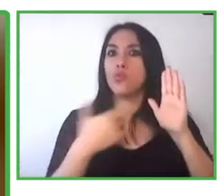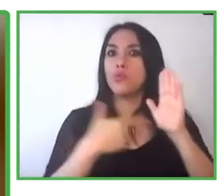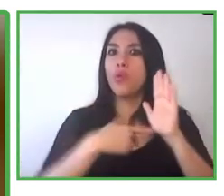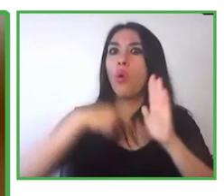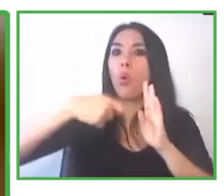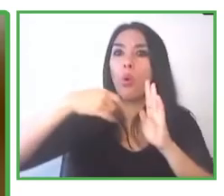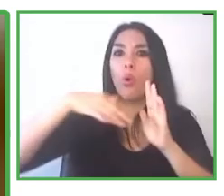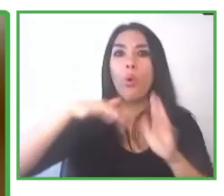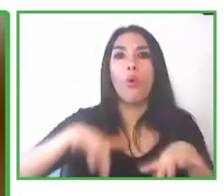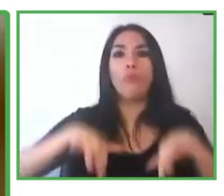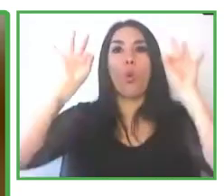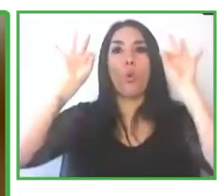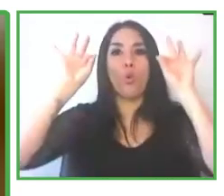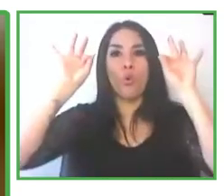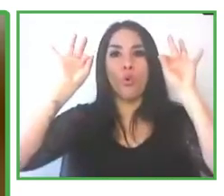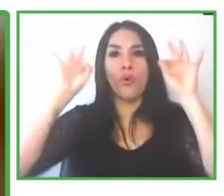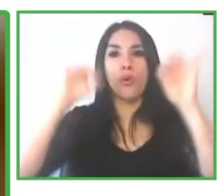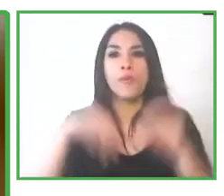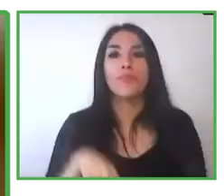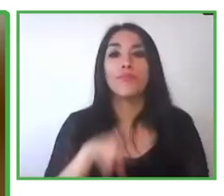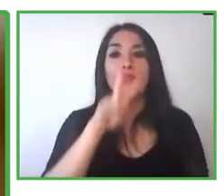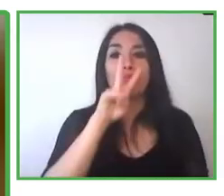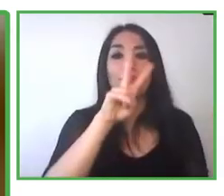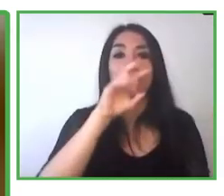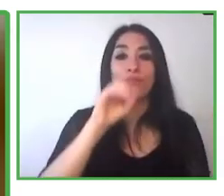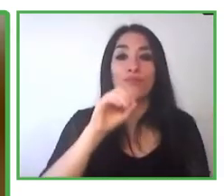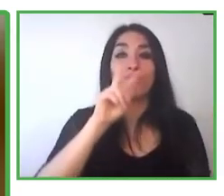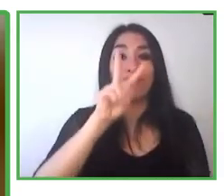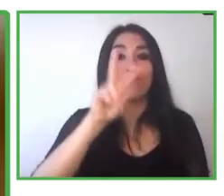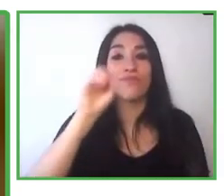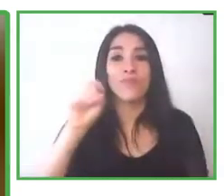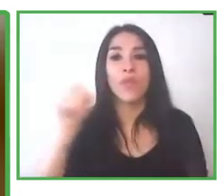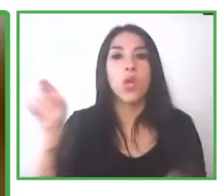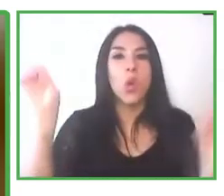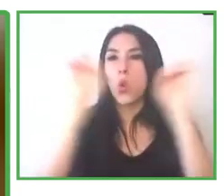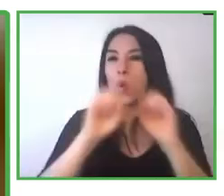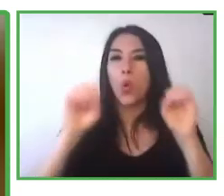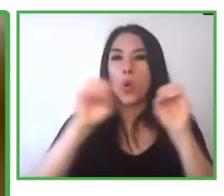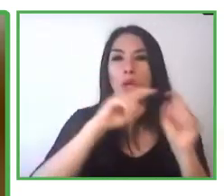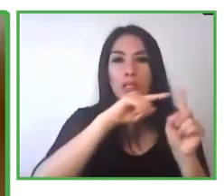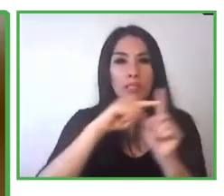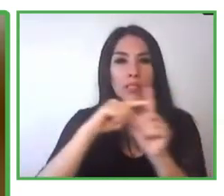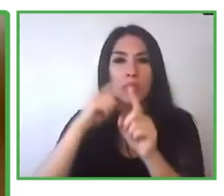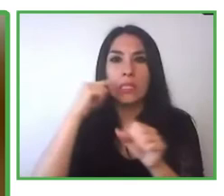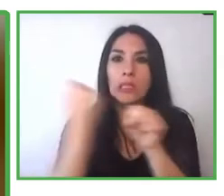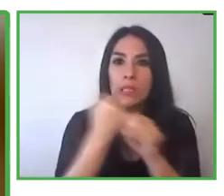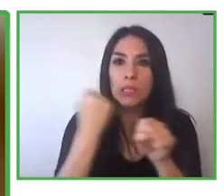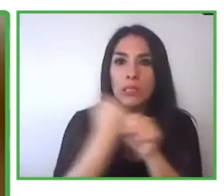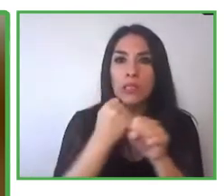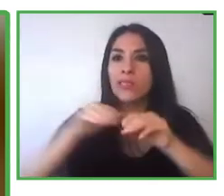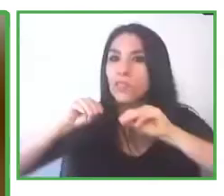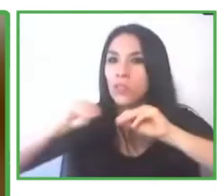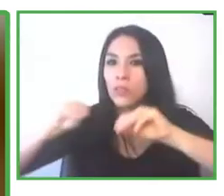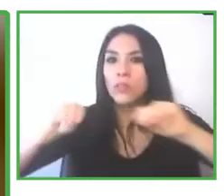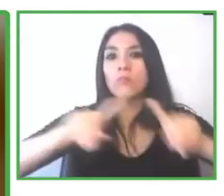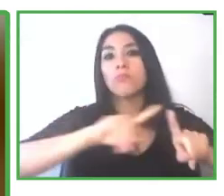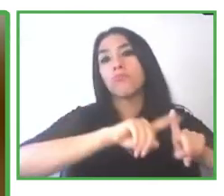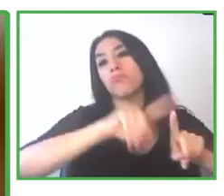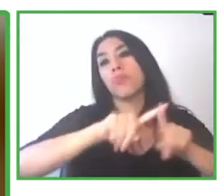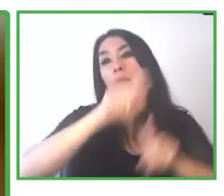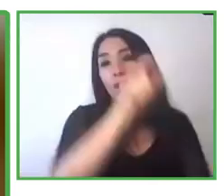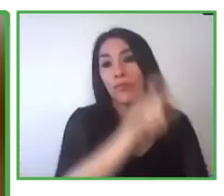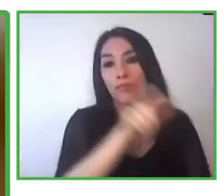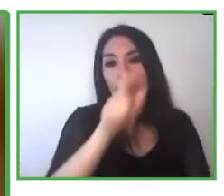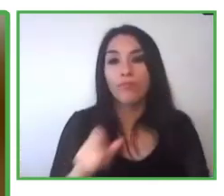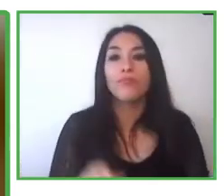is that during the last quarter of 2020, we started working with Pacto in the transfer of knowledge from Fundación